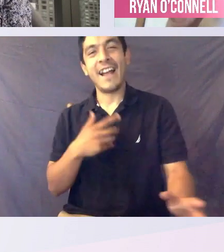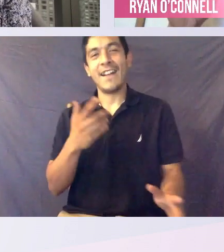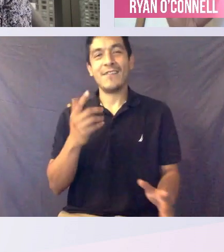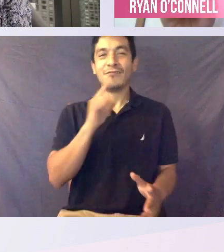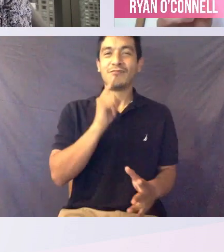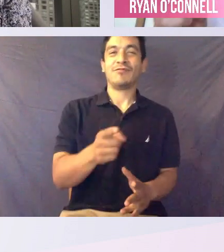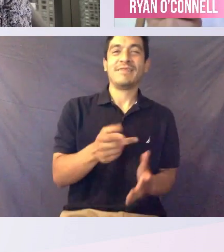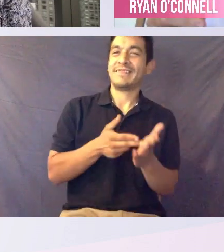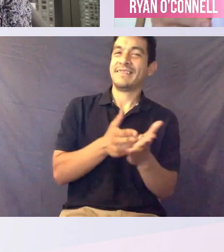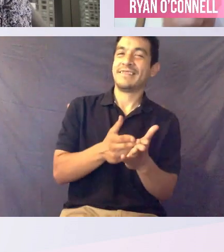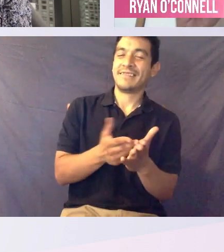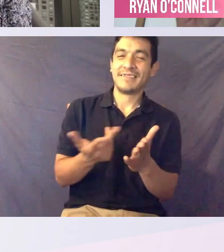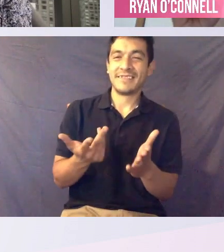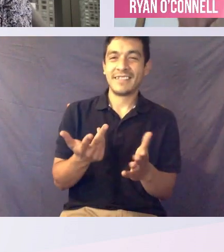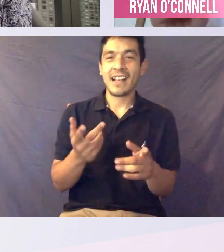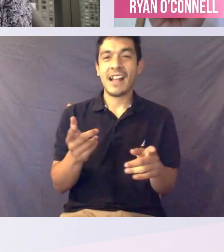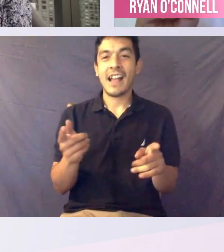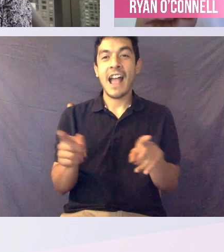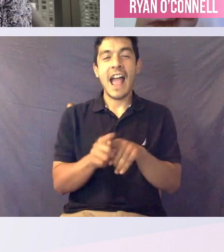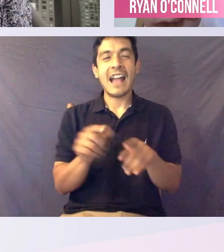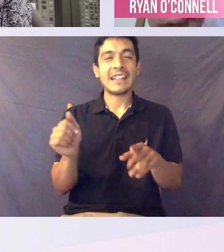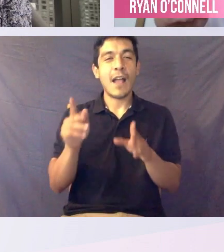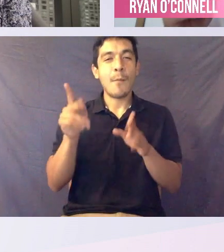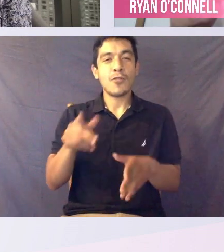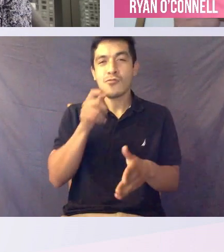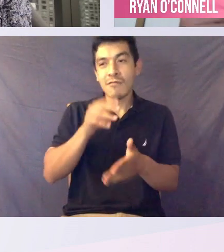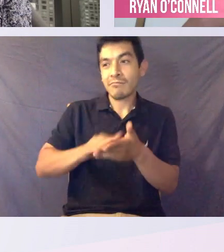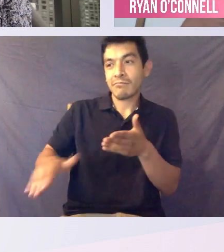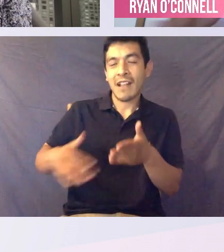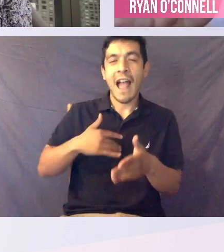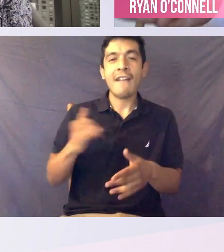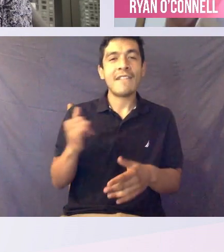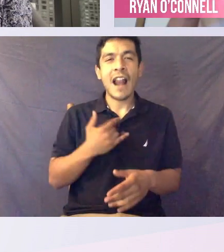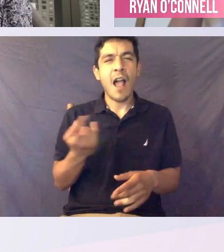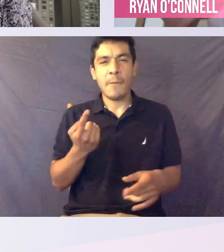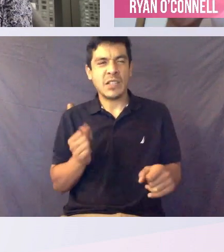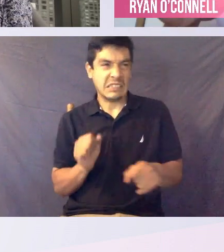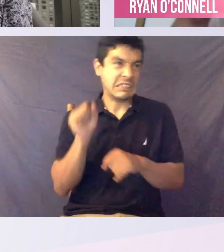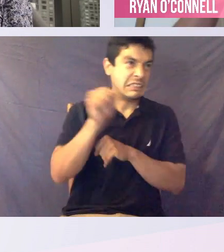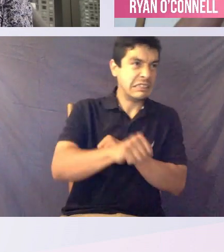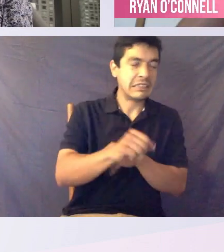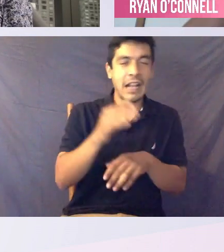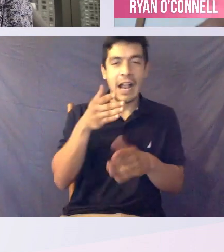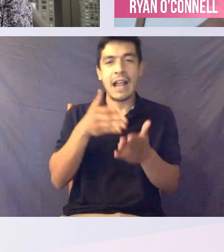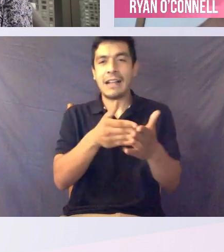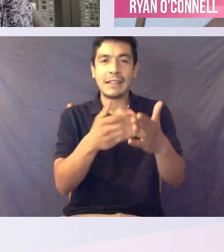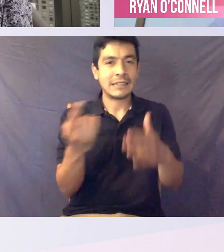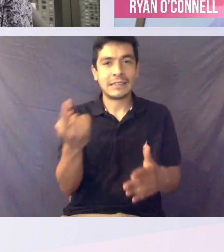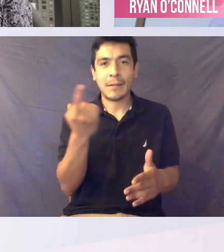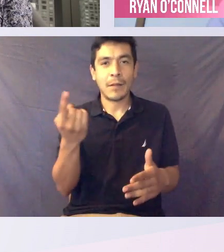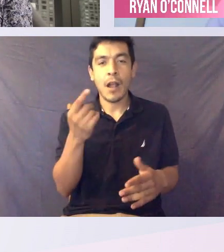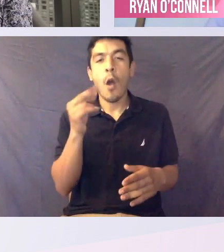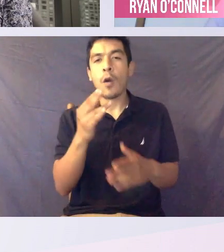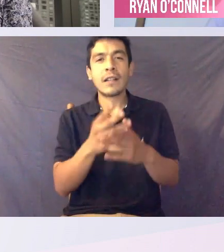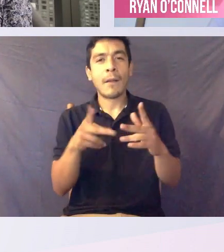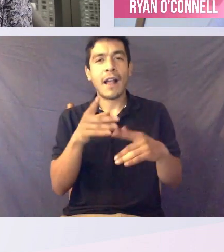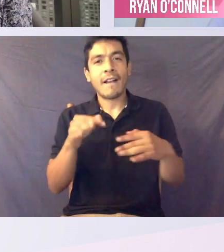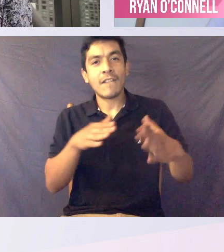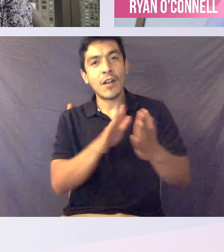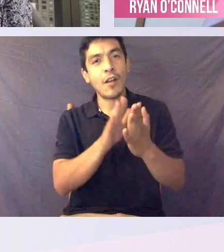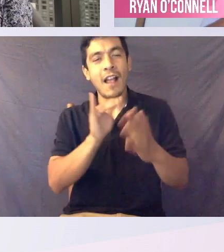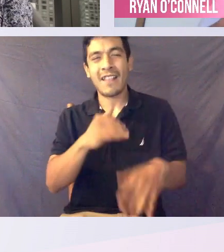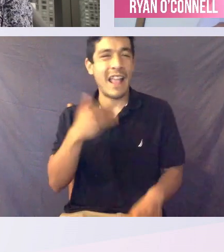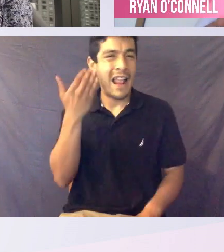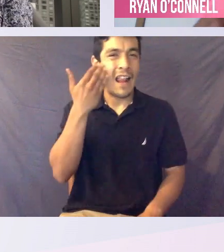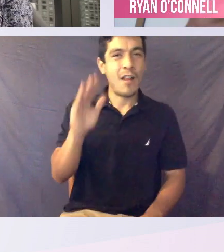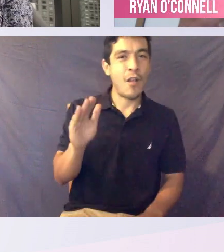I feel like, as a marginalized person, I feel like I'm always triumphing against, like, adversity or some kind of, like, roadblock that I actually don't know how